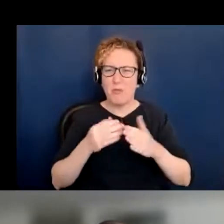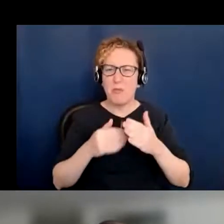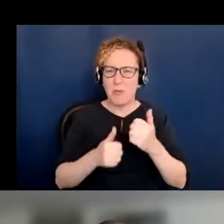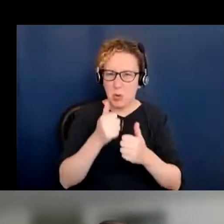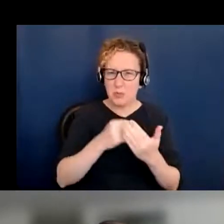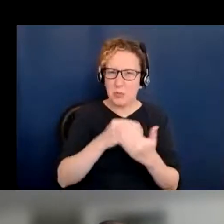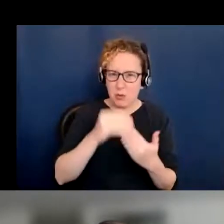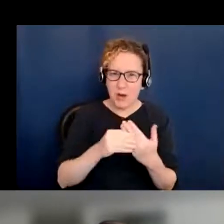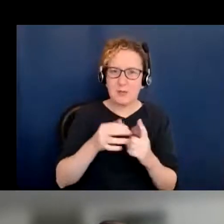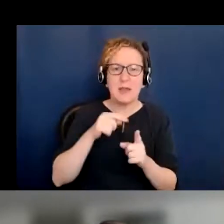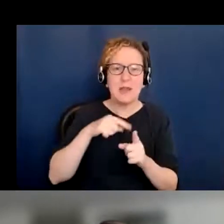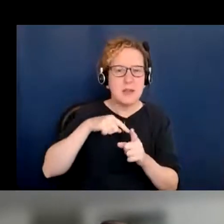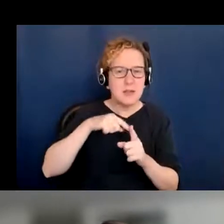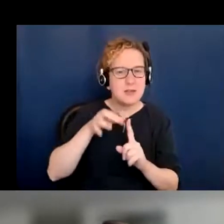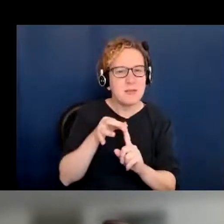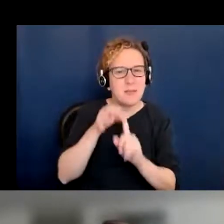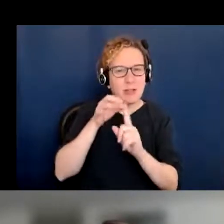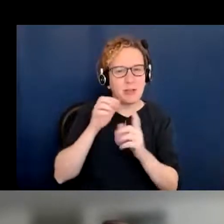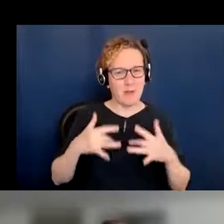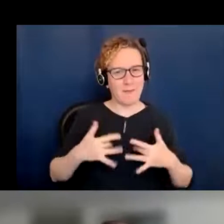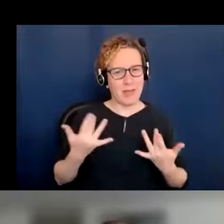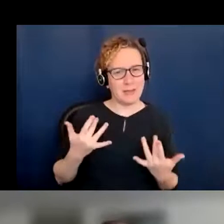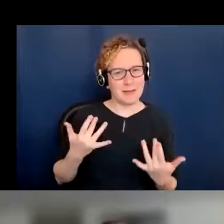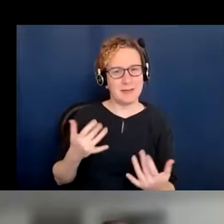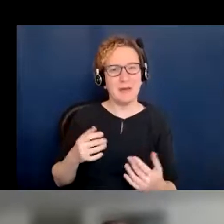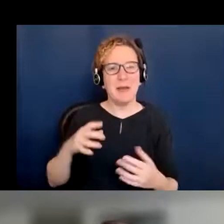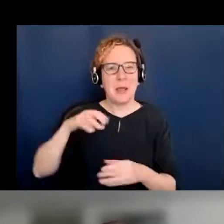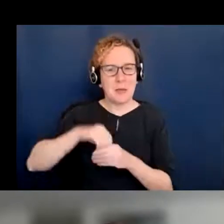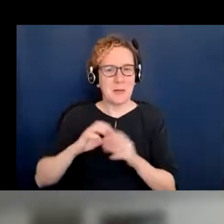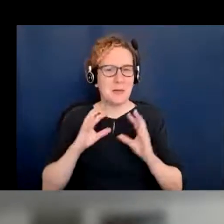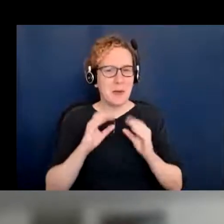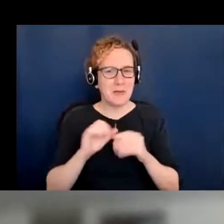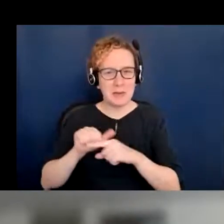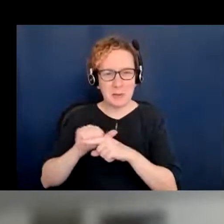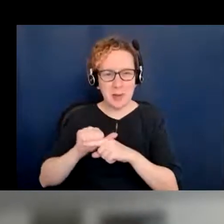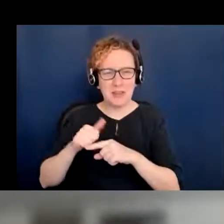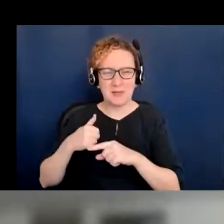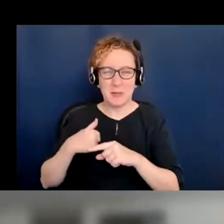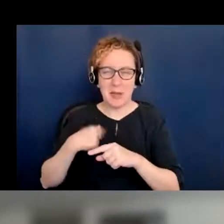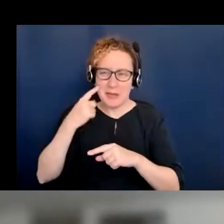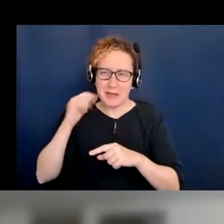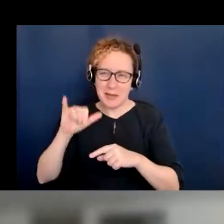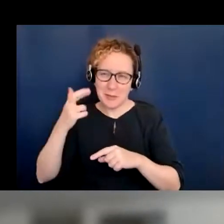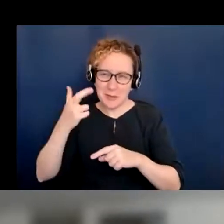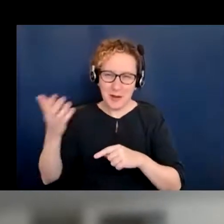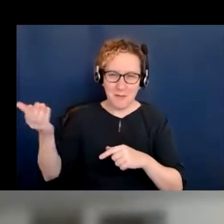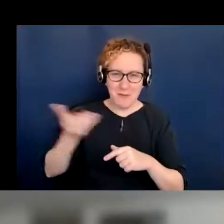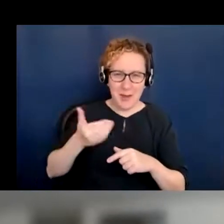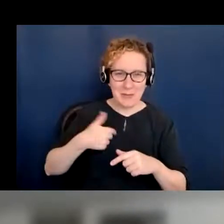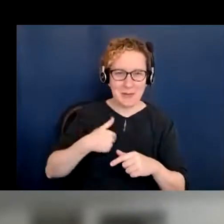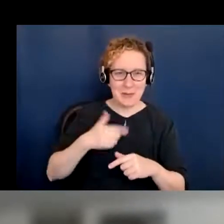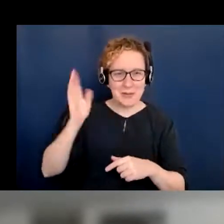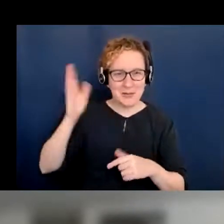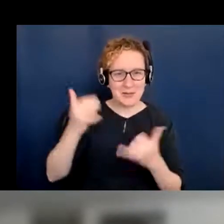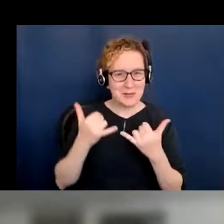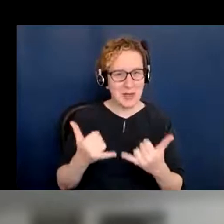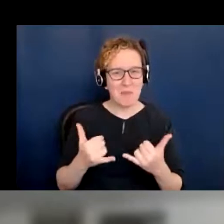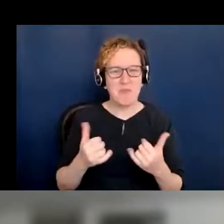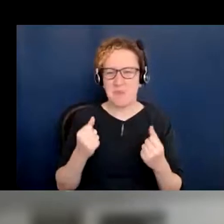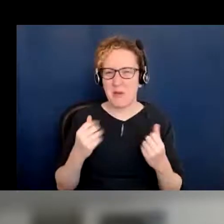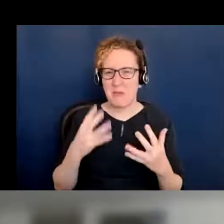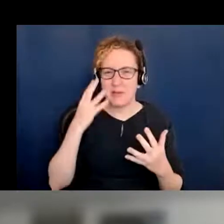our conferences and trainings, which I think is why I've been invited to talk today. We've gotten a lot of experience from that, and really happy to be with you all and share